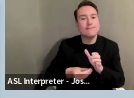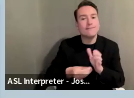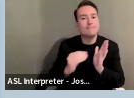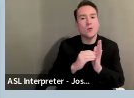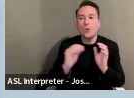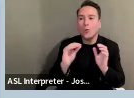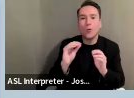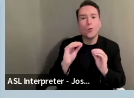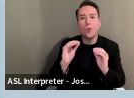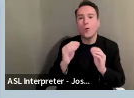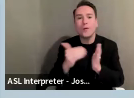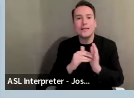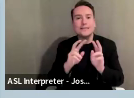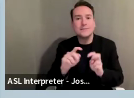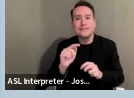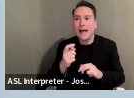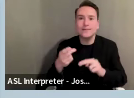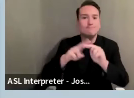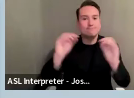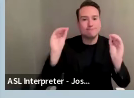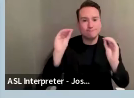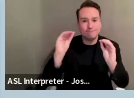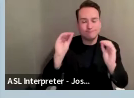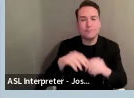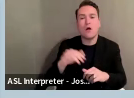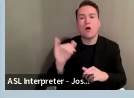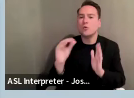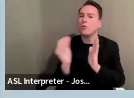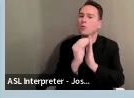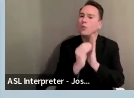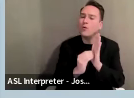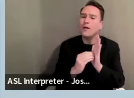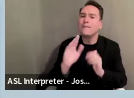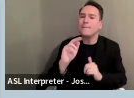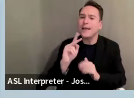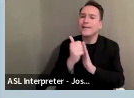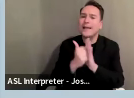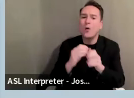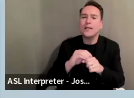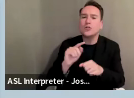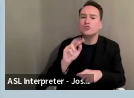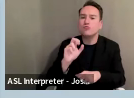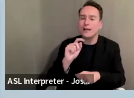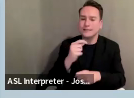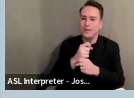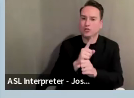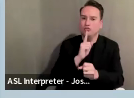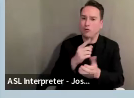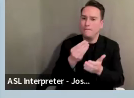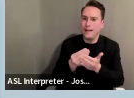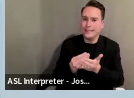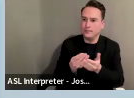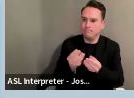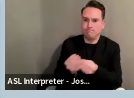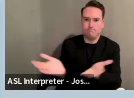bank accounts into the trust too. That's a very safe way to make sure that those are distributed according to